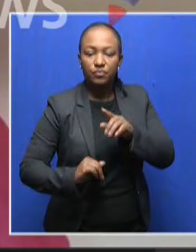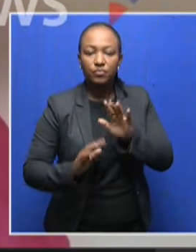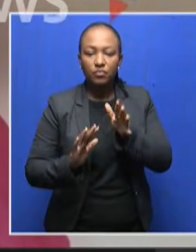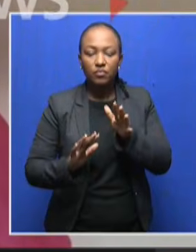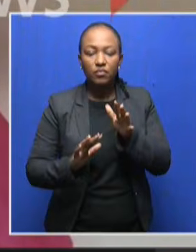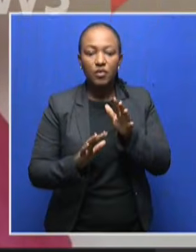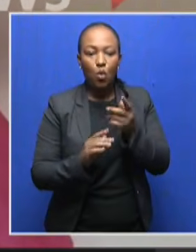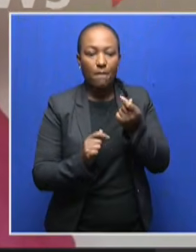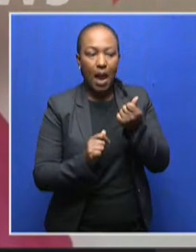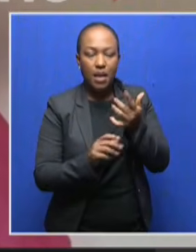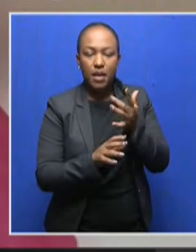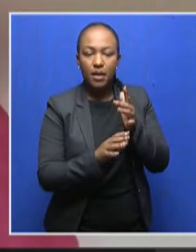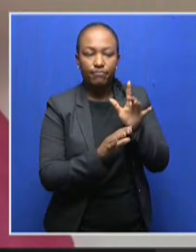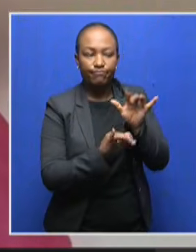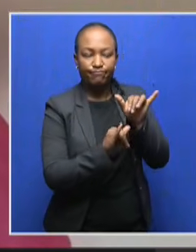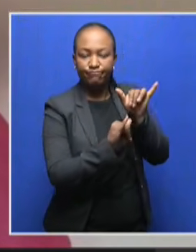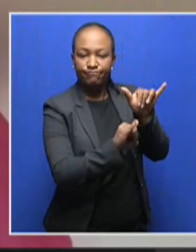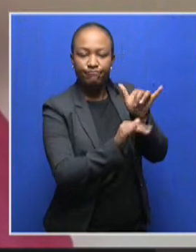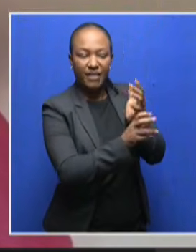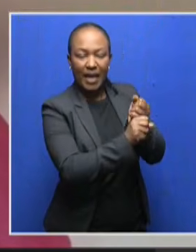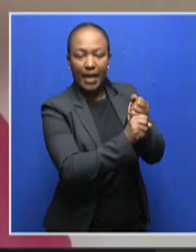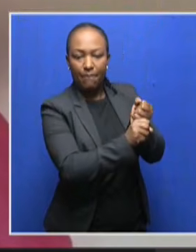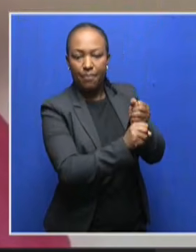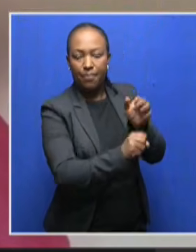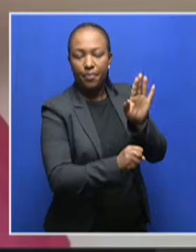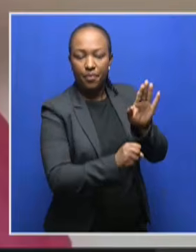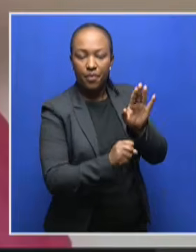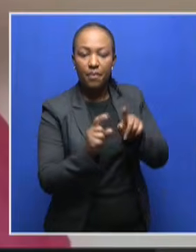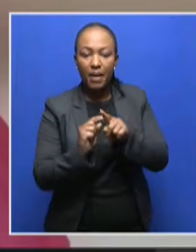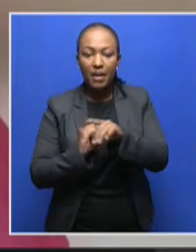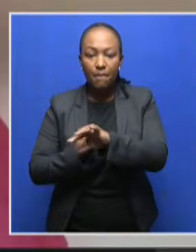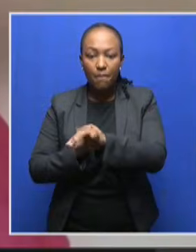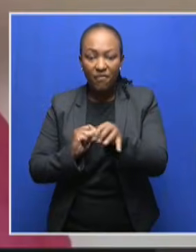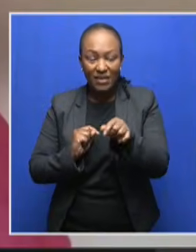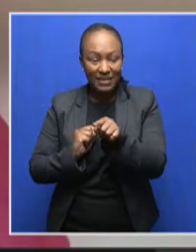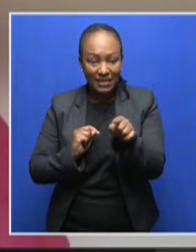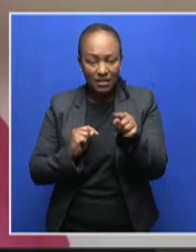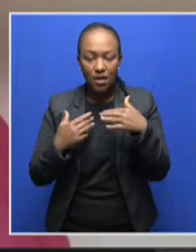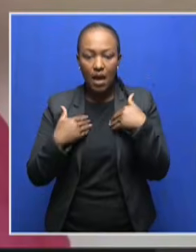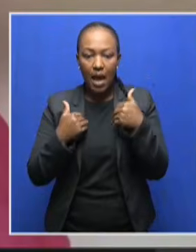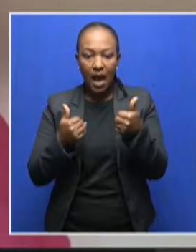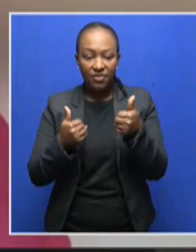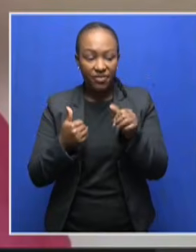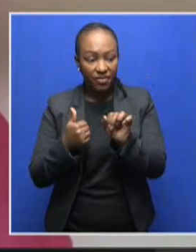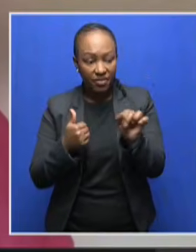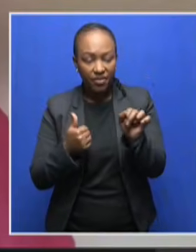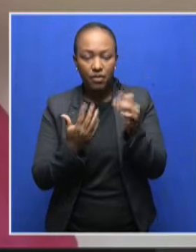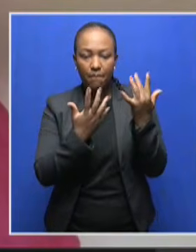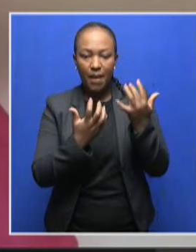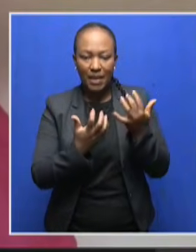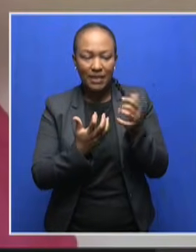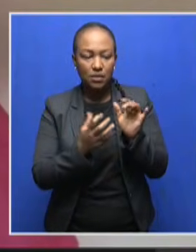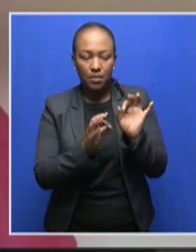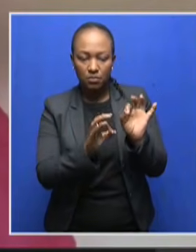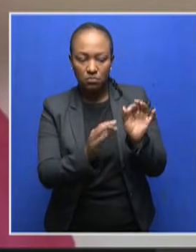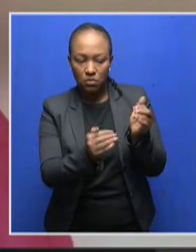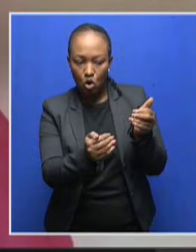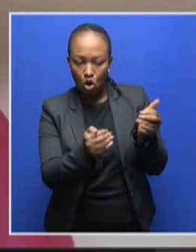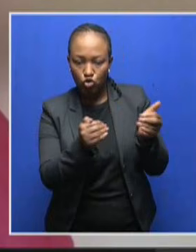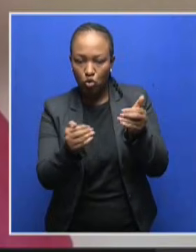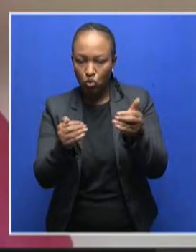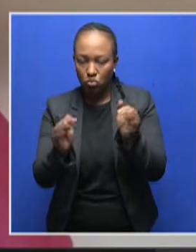it also has to be balanced against the need for provinces to manage their overall health budgets and respond to local priorities. But the